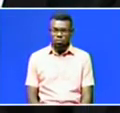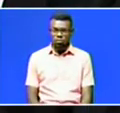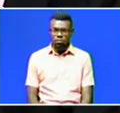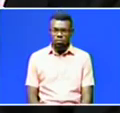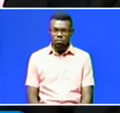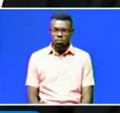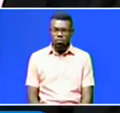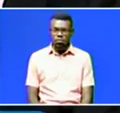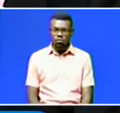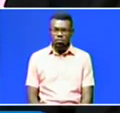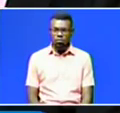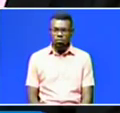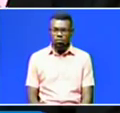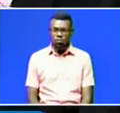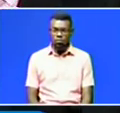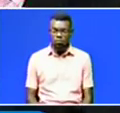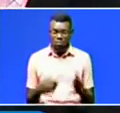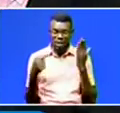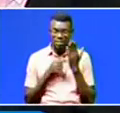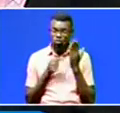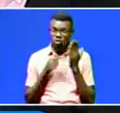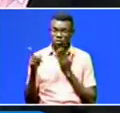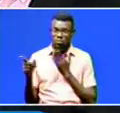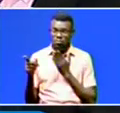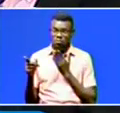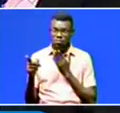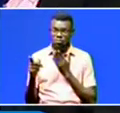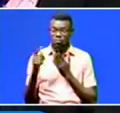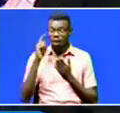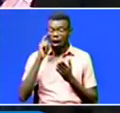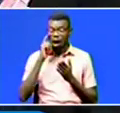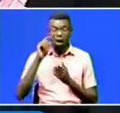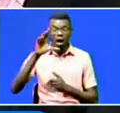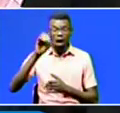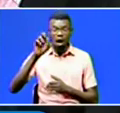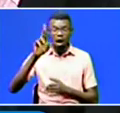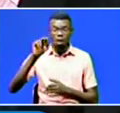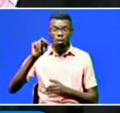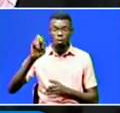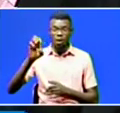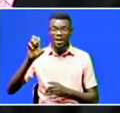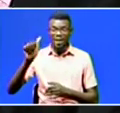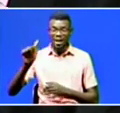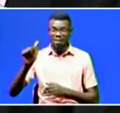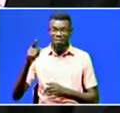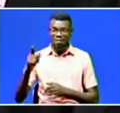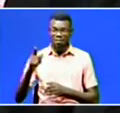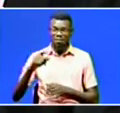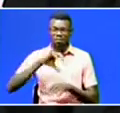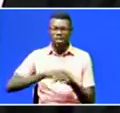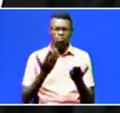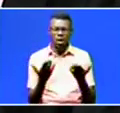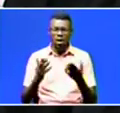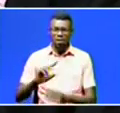This technology of laser-assisted corneal transplant is only available in